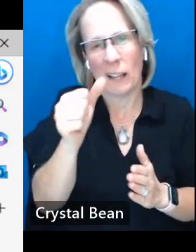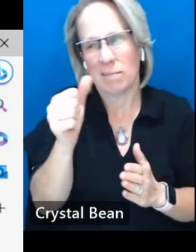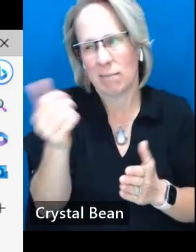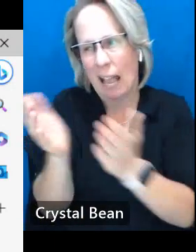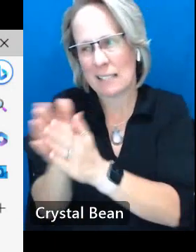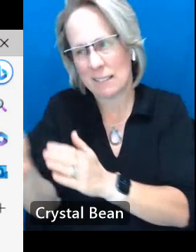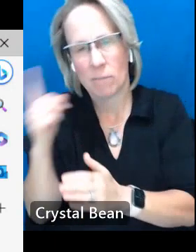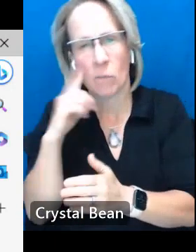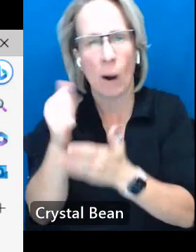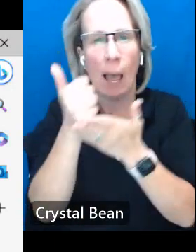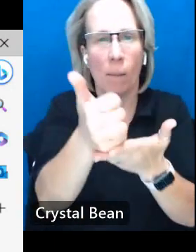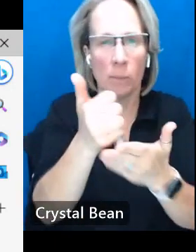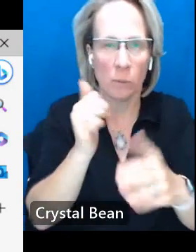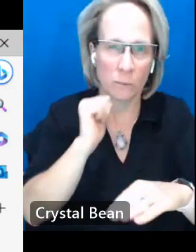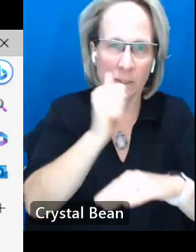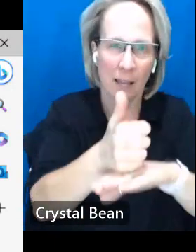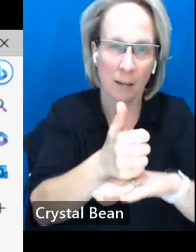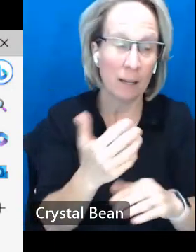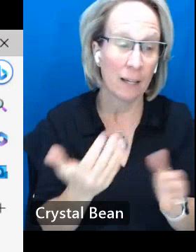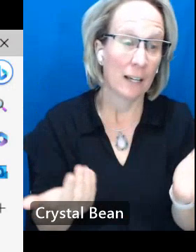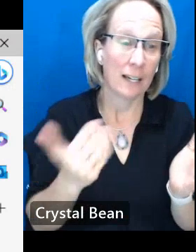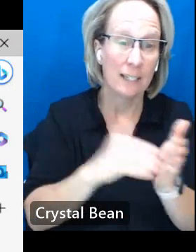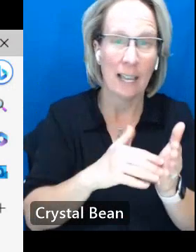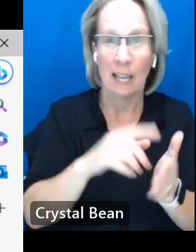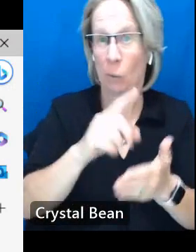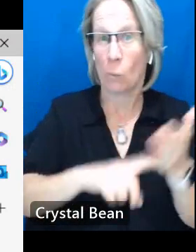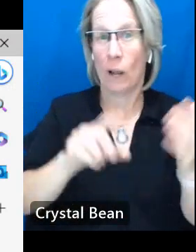So here's what the overview form looks like.